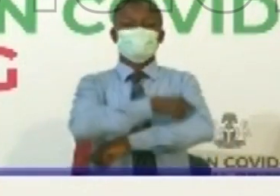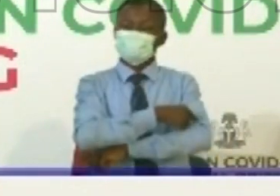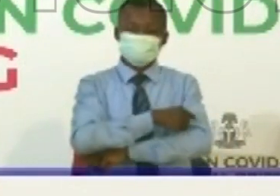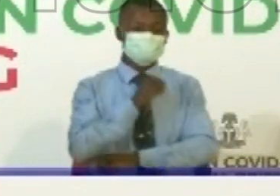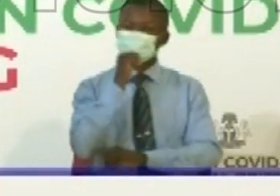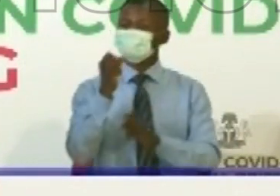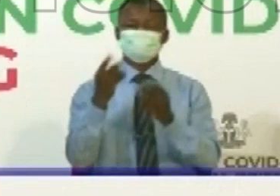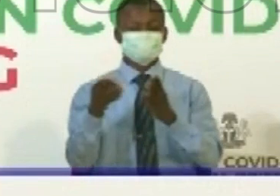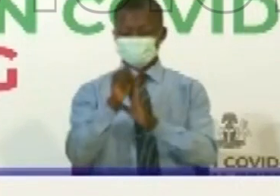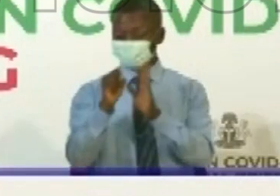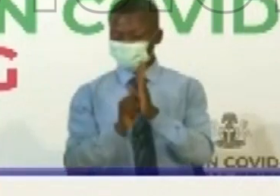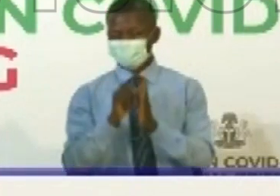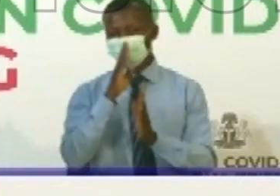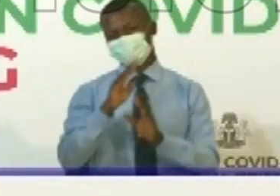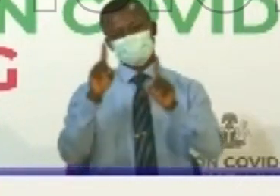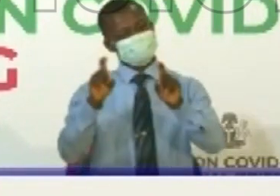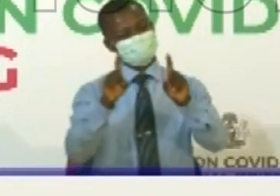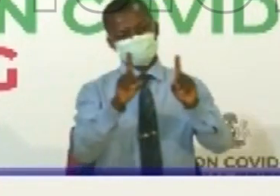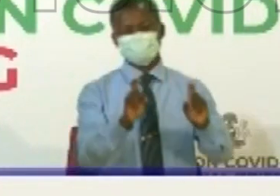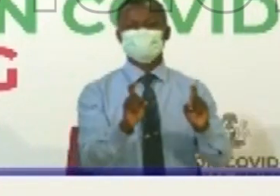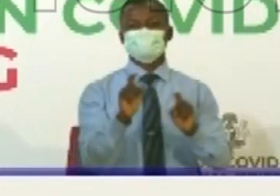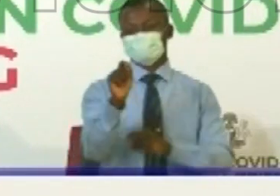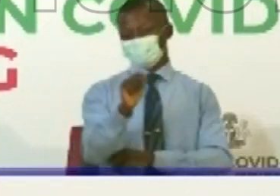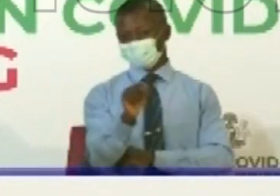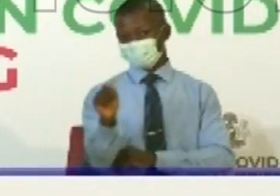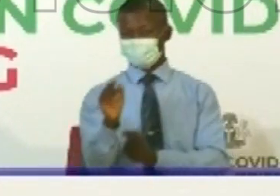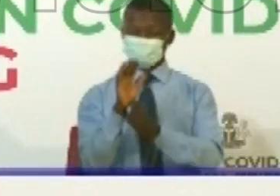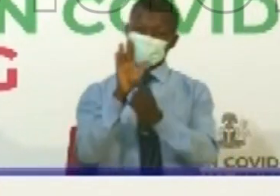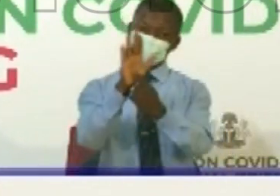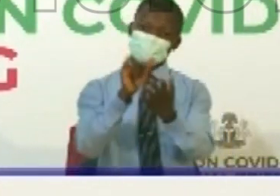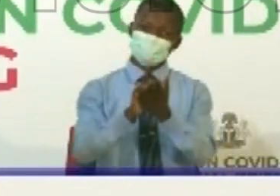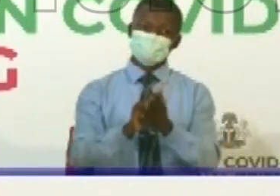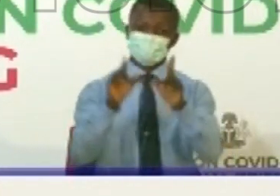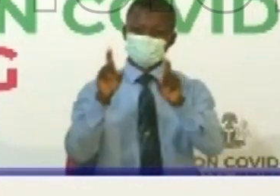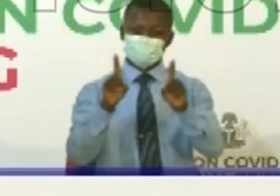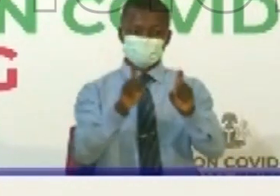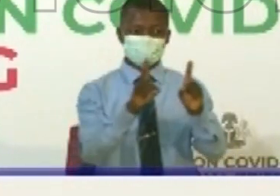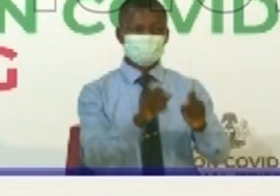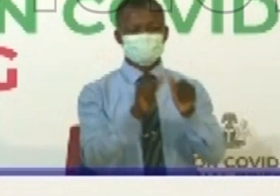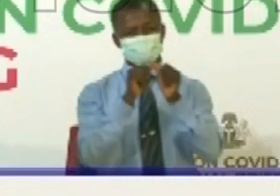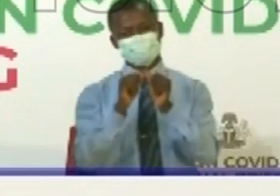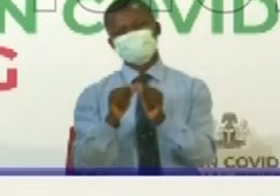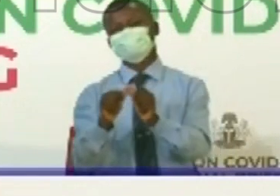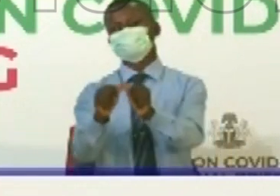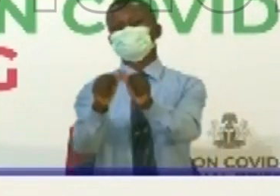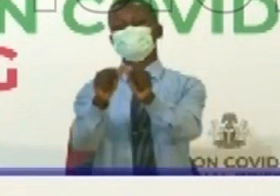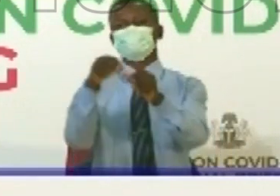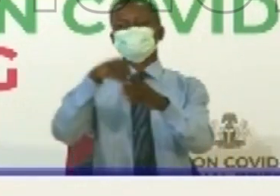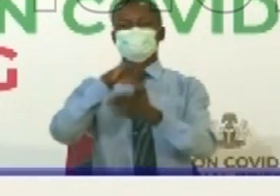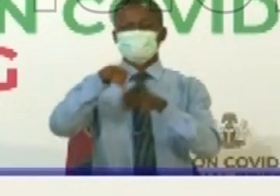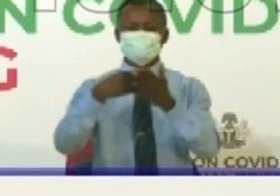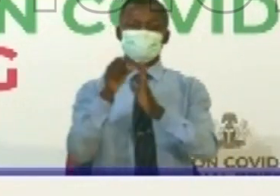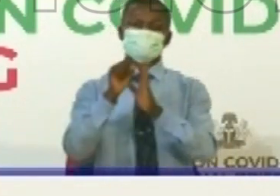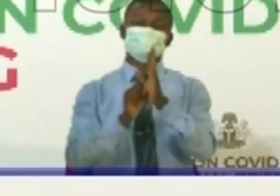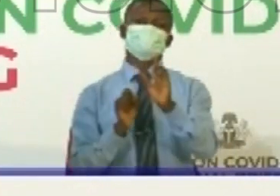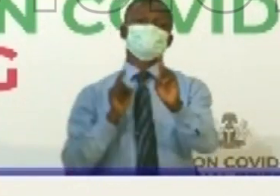testing. We shall therefore ensure that testing continues in all the states until we reach our